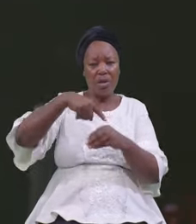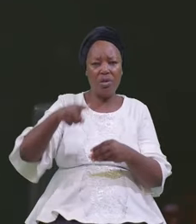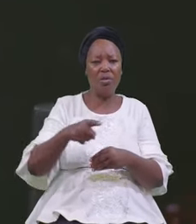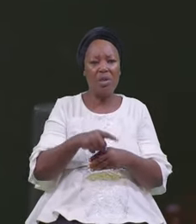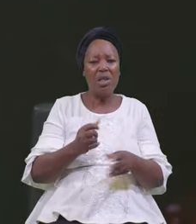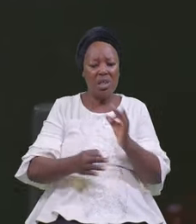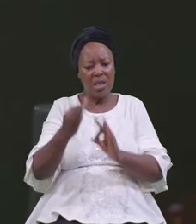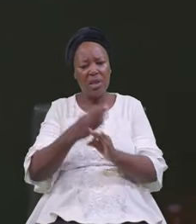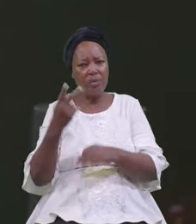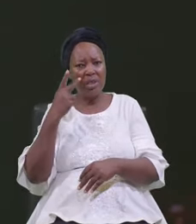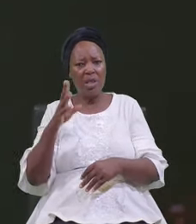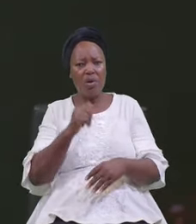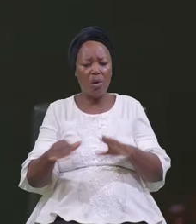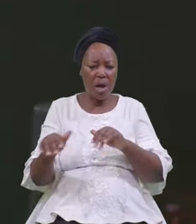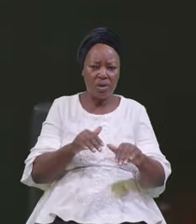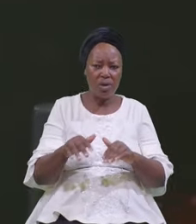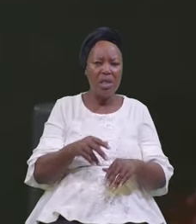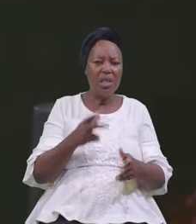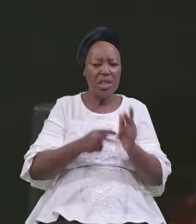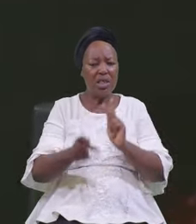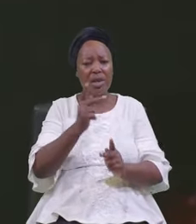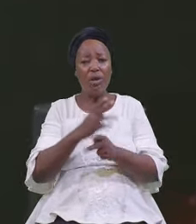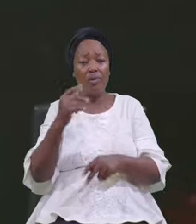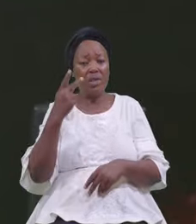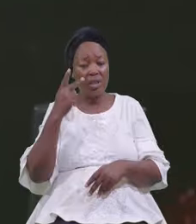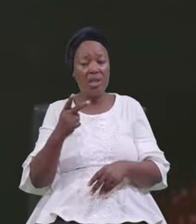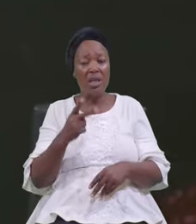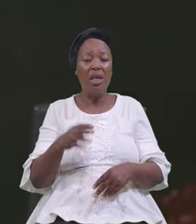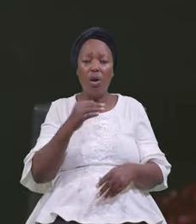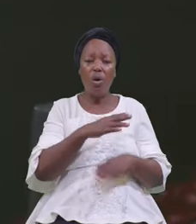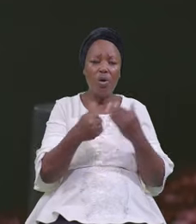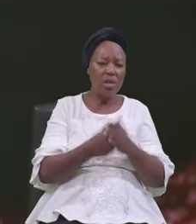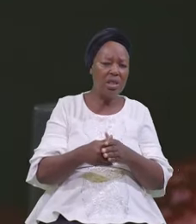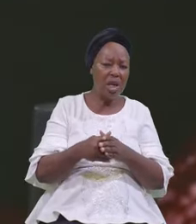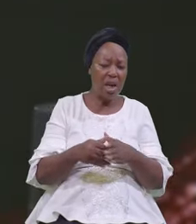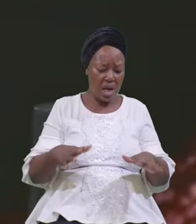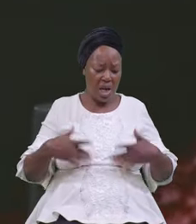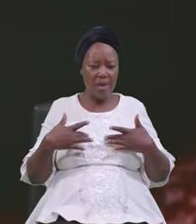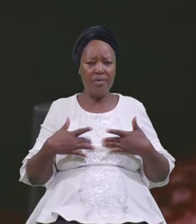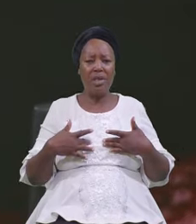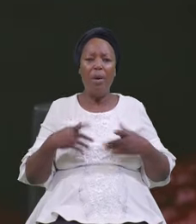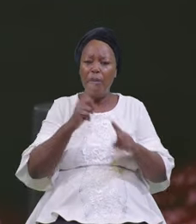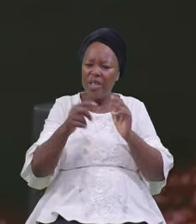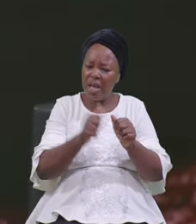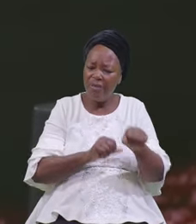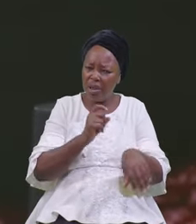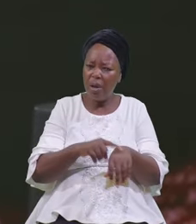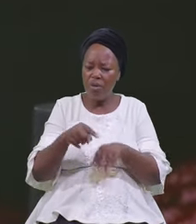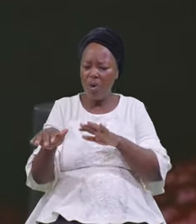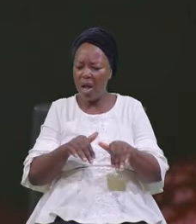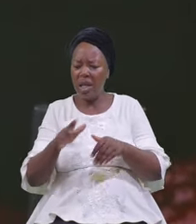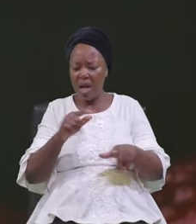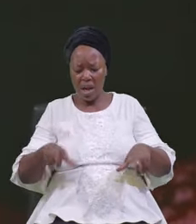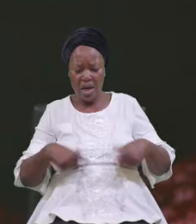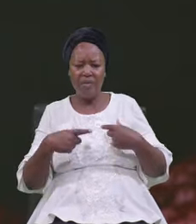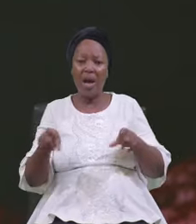than seeing their action, rather than seeing their reaction? But every time you act and you live as